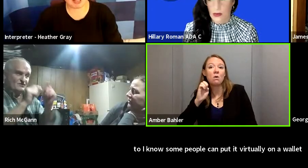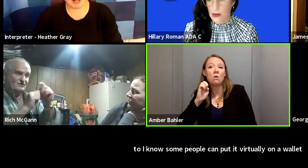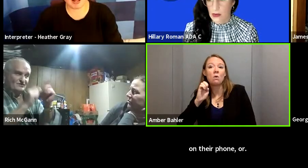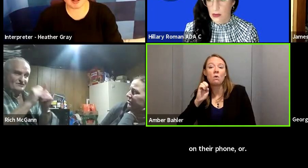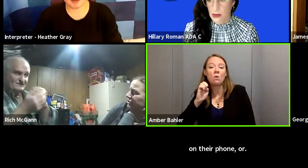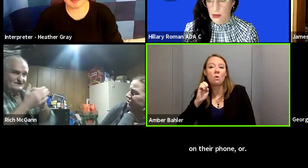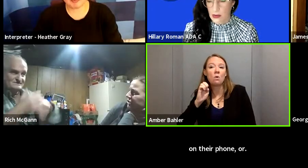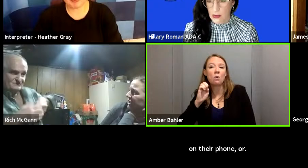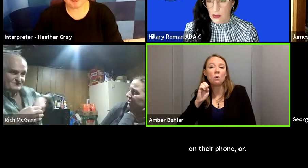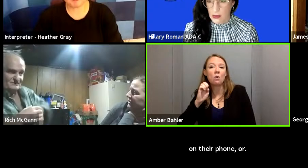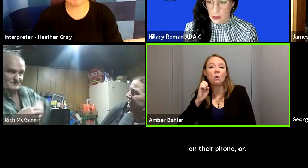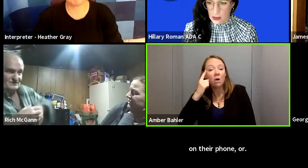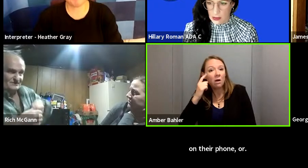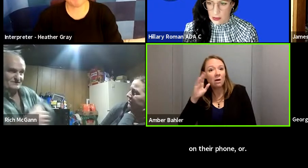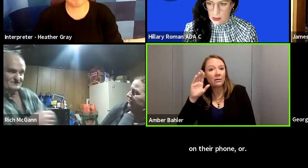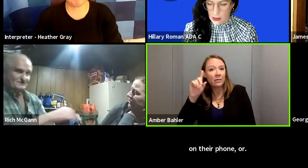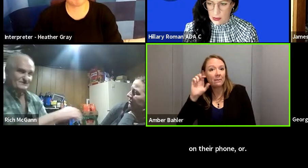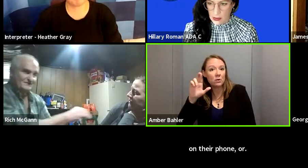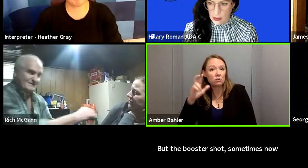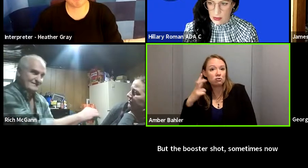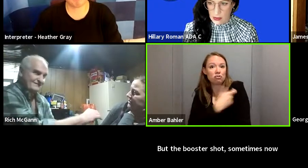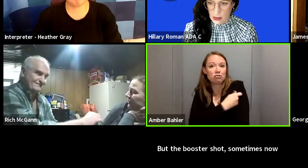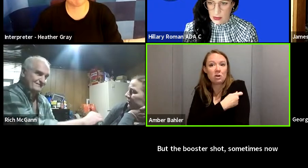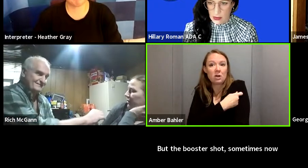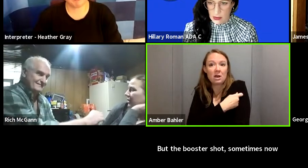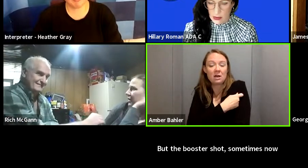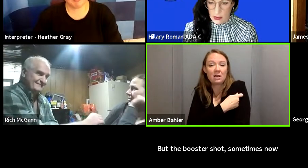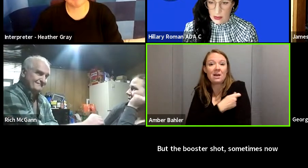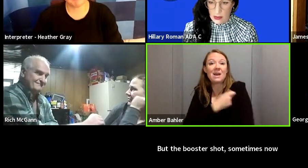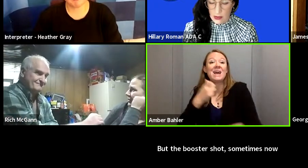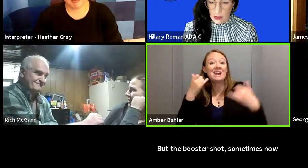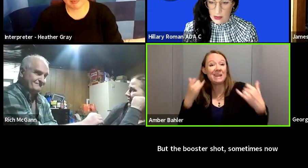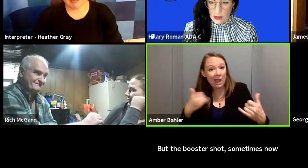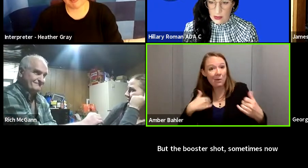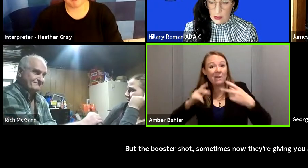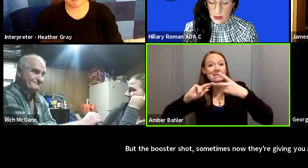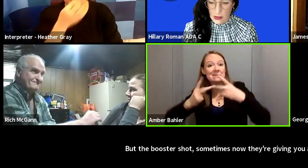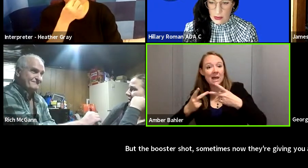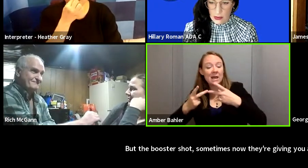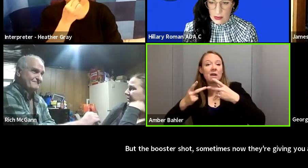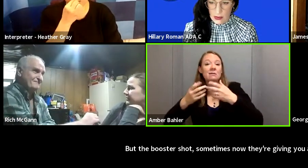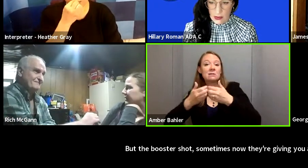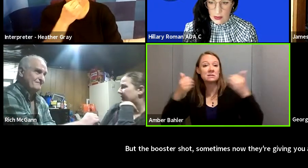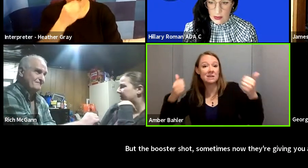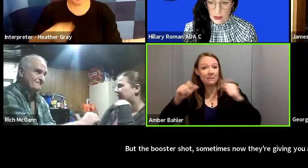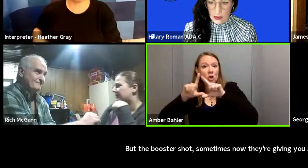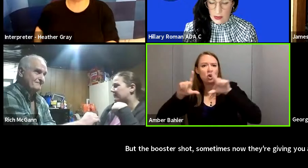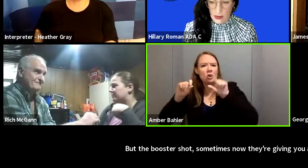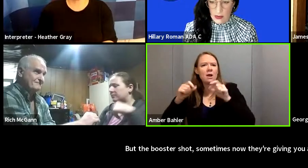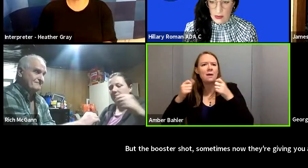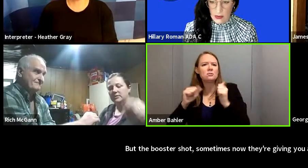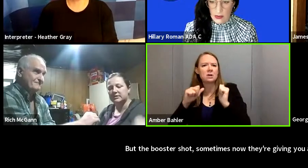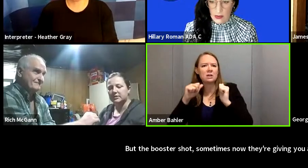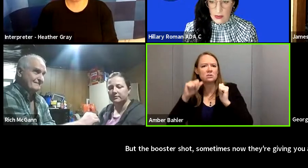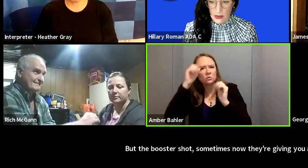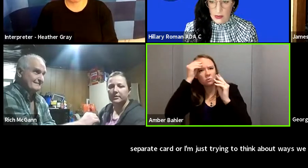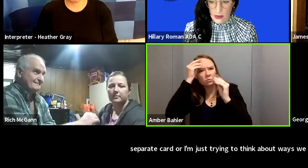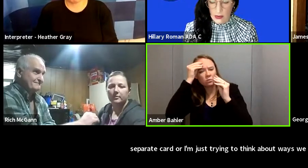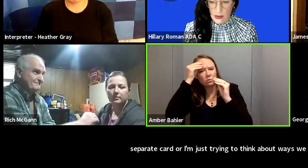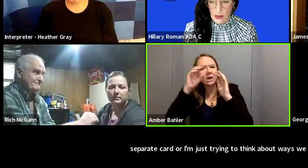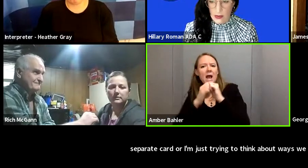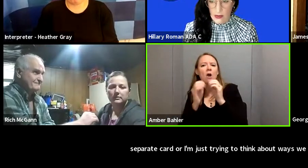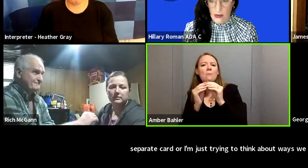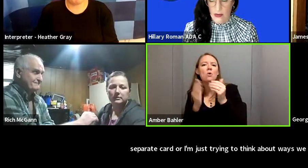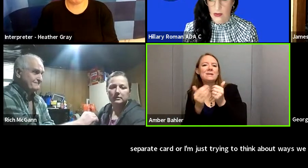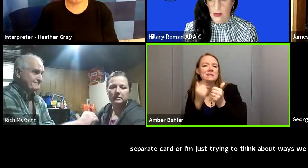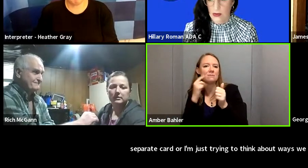but the booster shot, sometimes now they're giving you a separate card, or I'm just trying to think about ways we can make that easier for